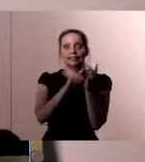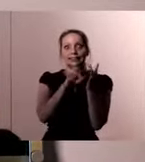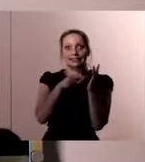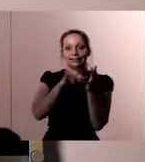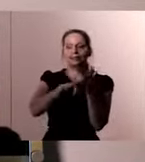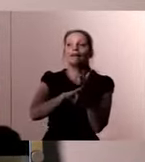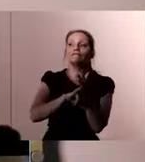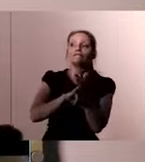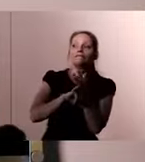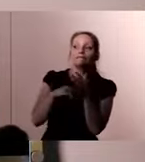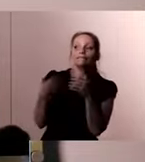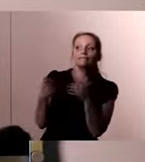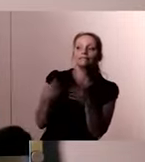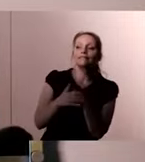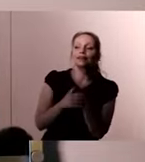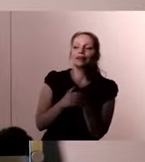reasonably good lie detectors.